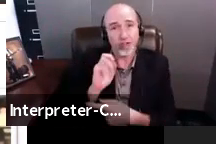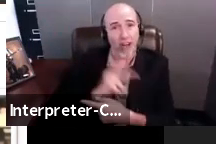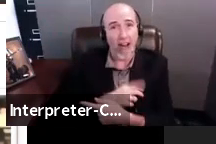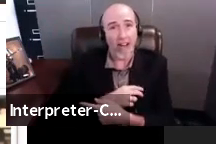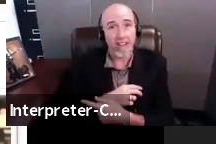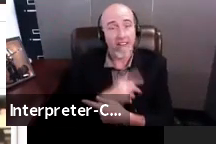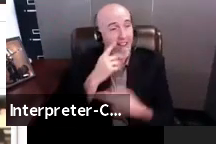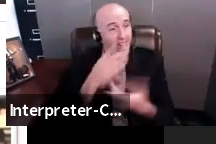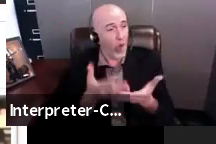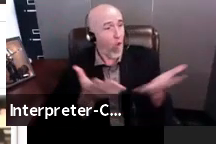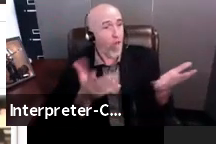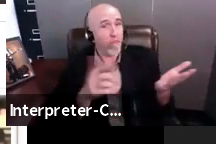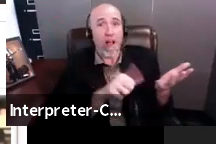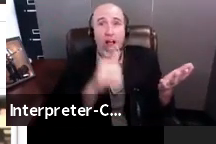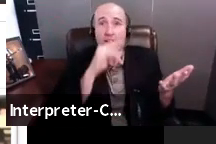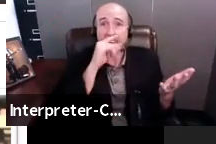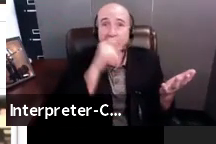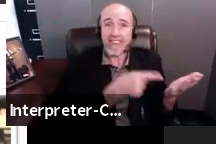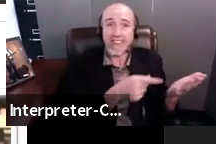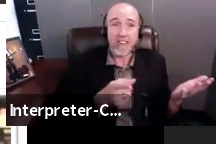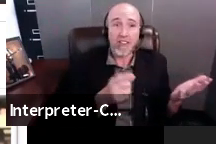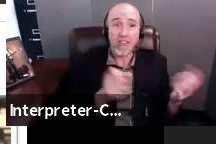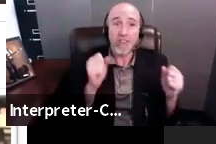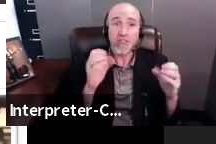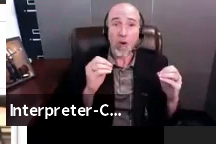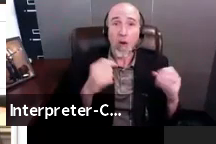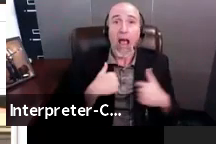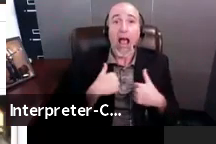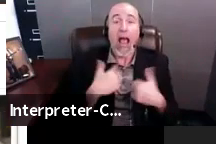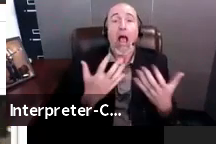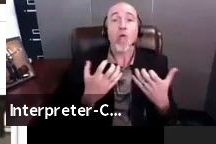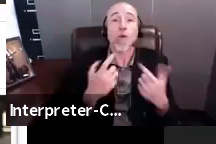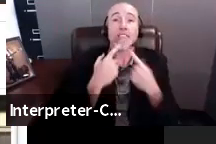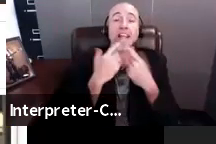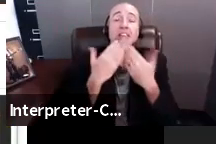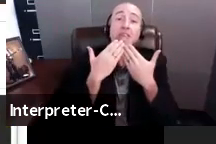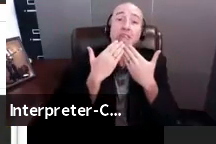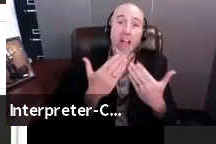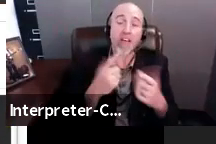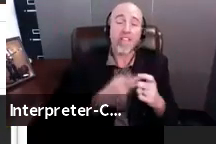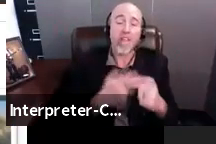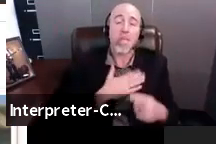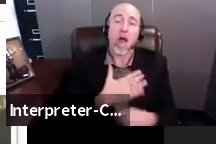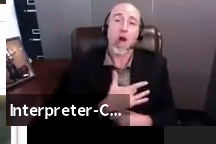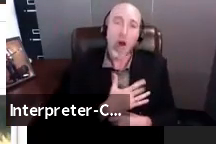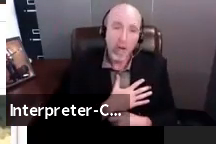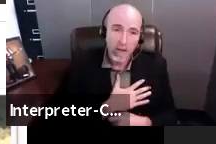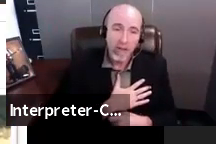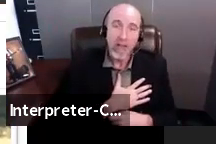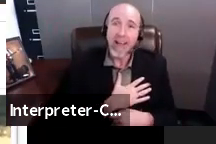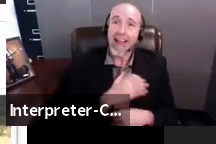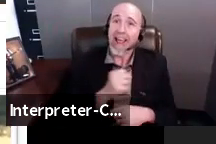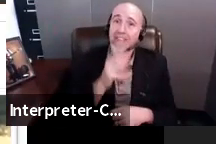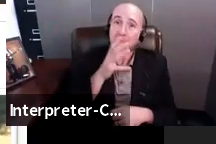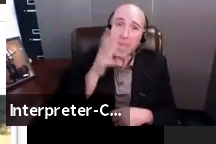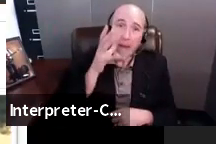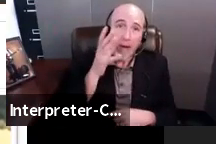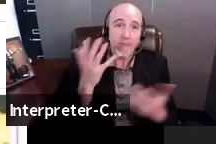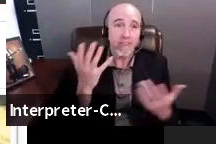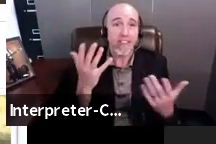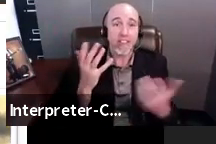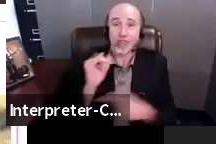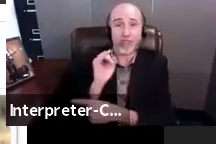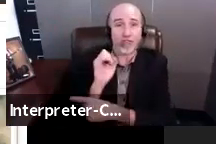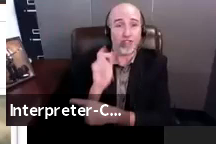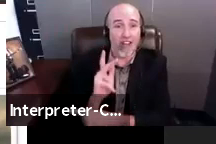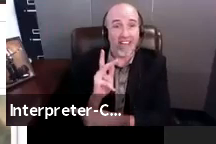it's for all these other great kids out here. So I want to say thank you from the bottom of my heart as parents. Jack